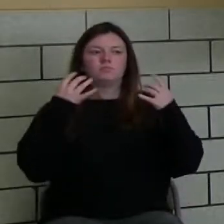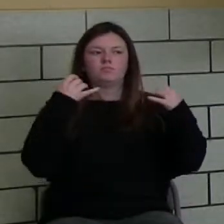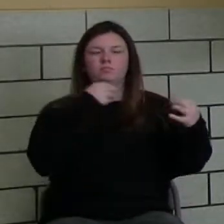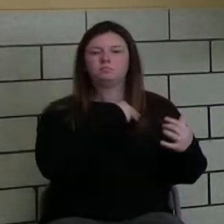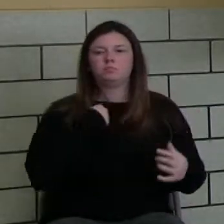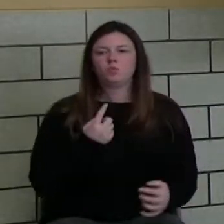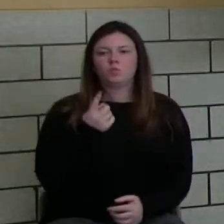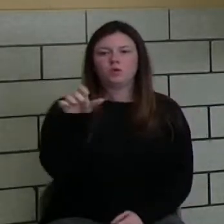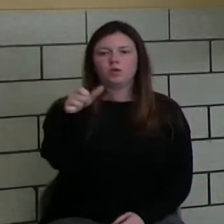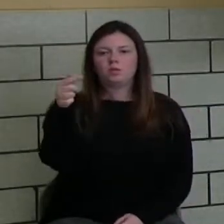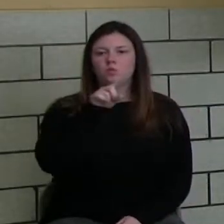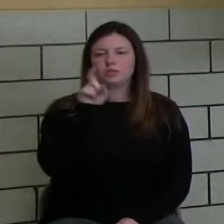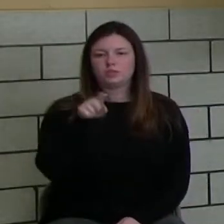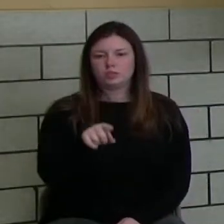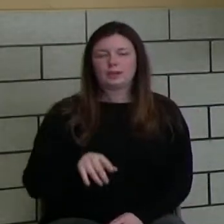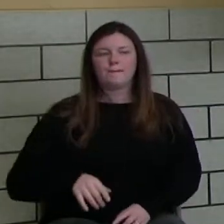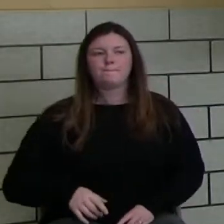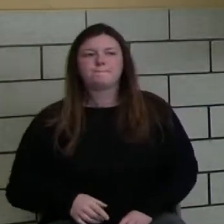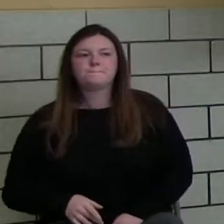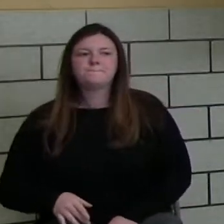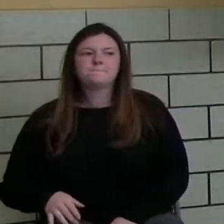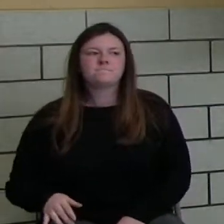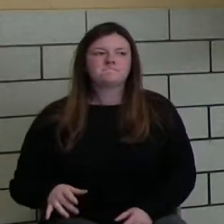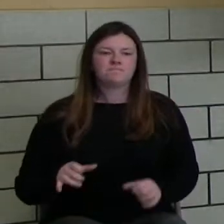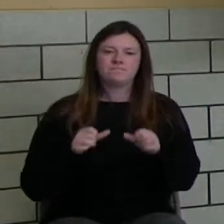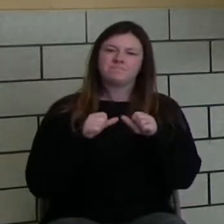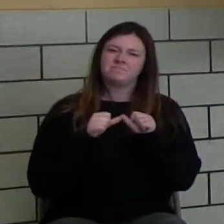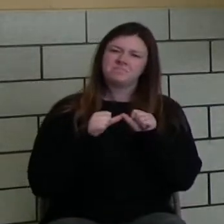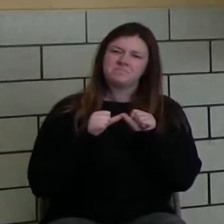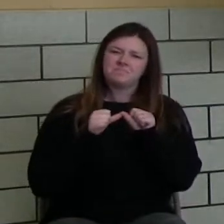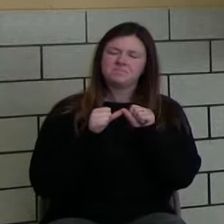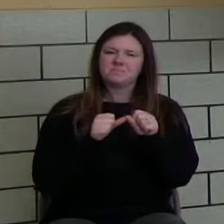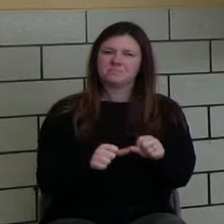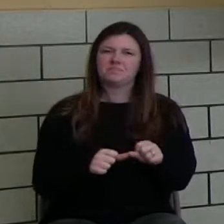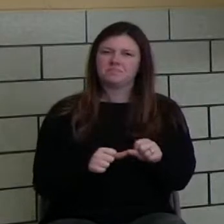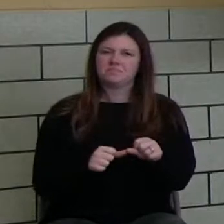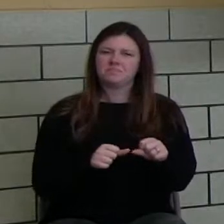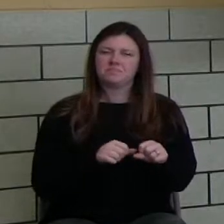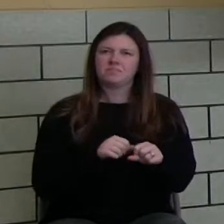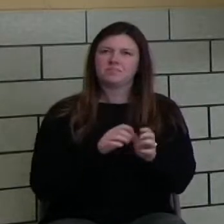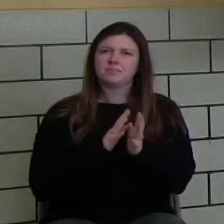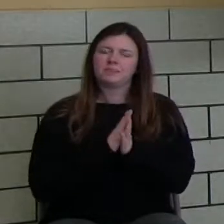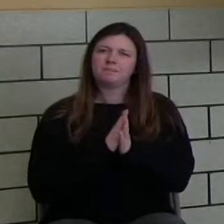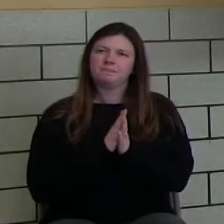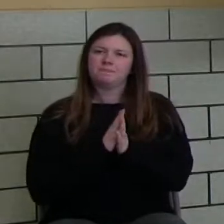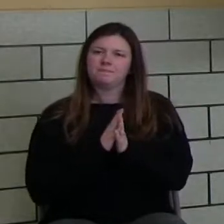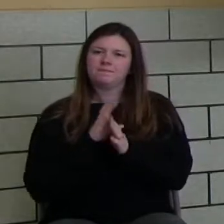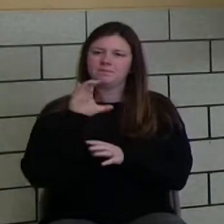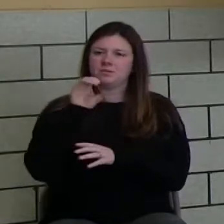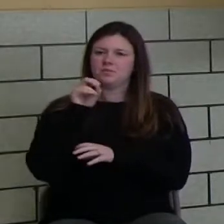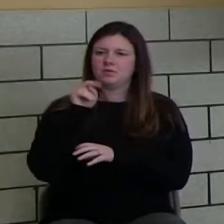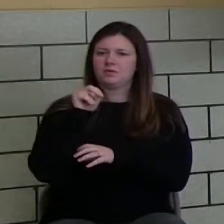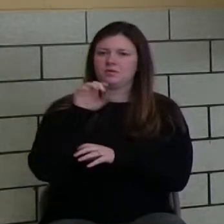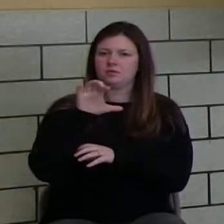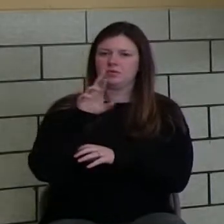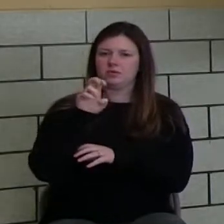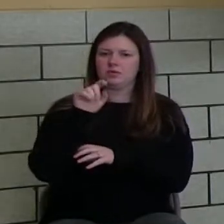longevity of, all things being perfect, weather, et cetera, of a concrete sidewalk?